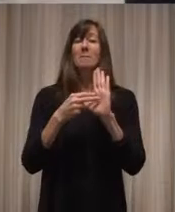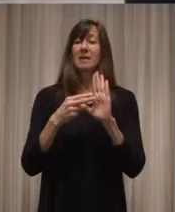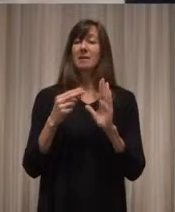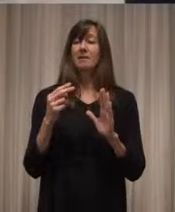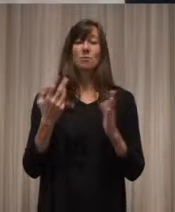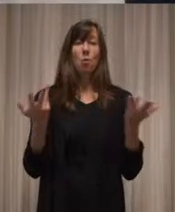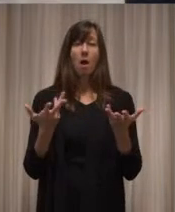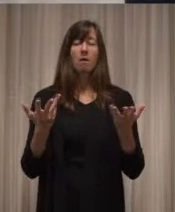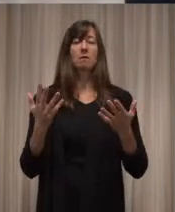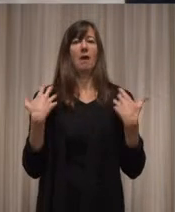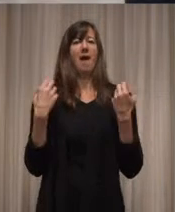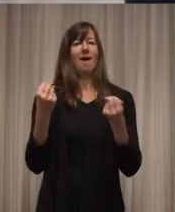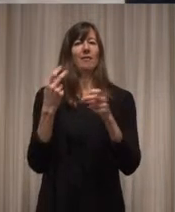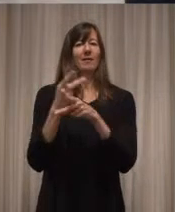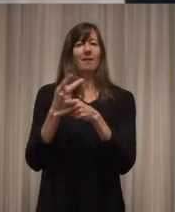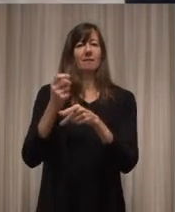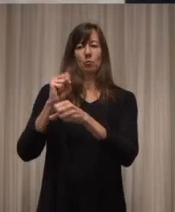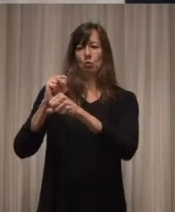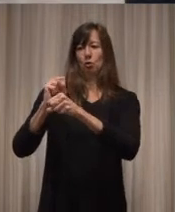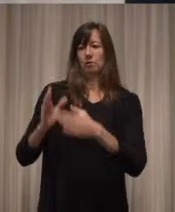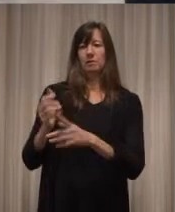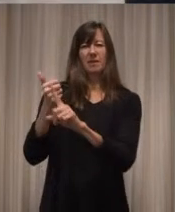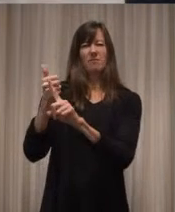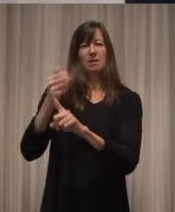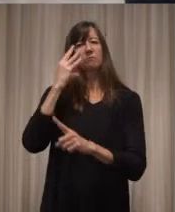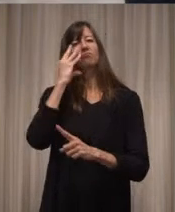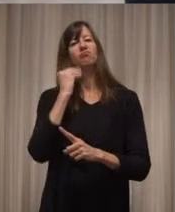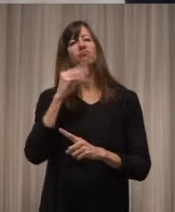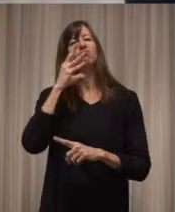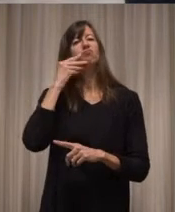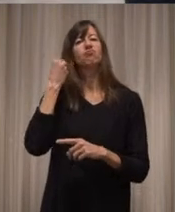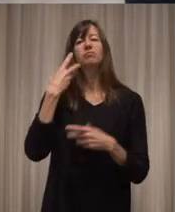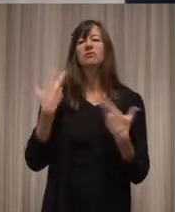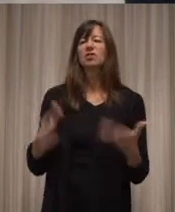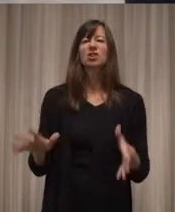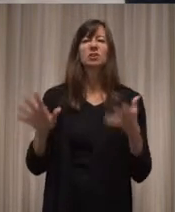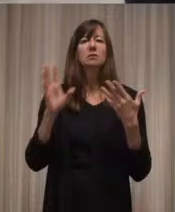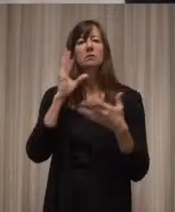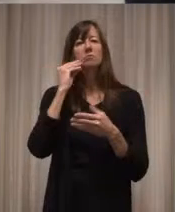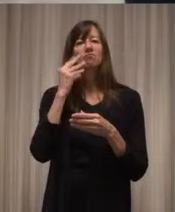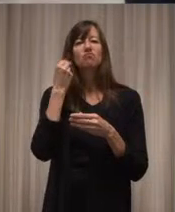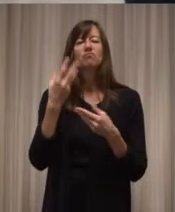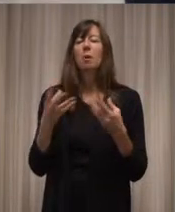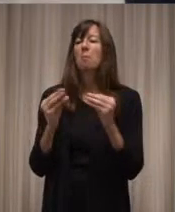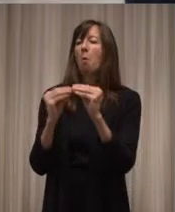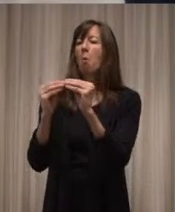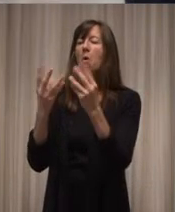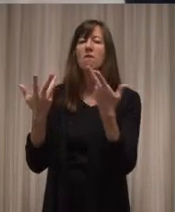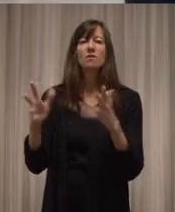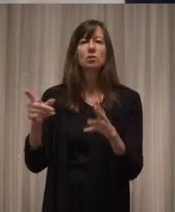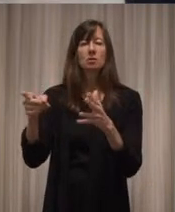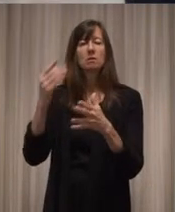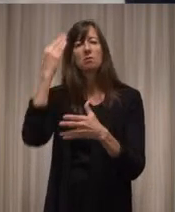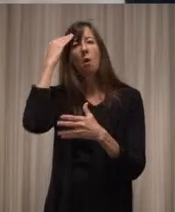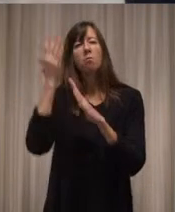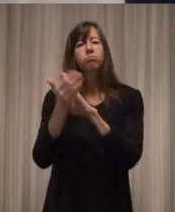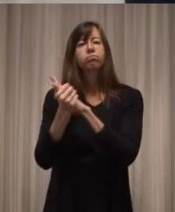treating COVID, as well as the possibility that the virus has become somewhat less